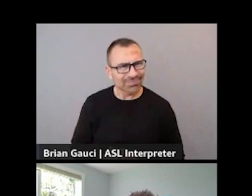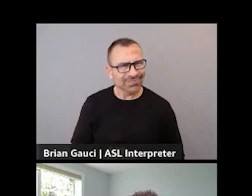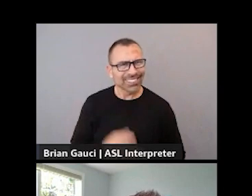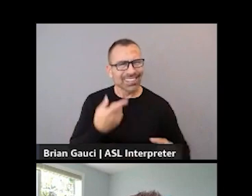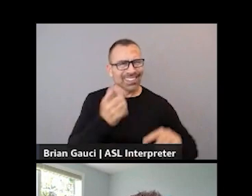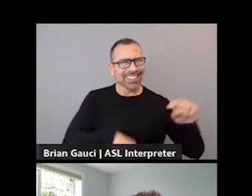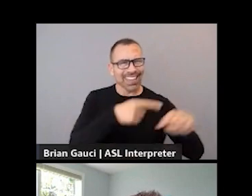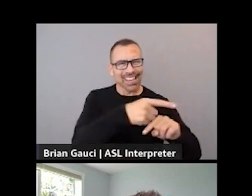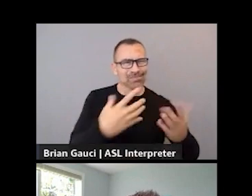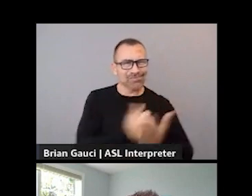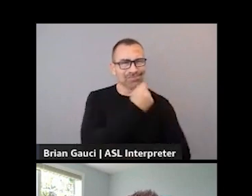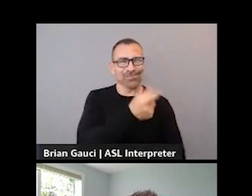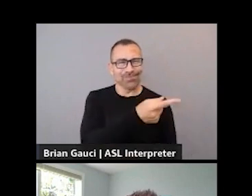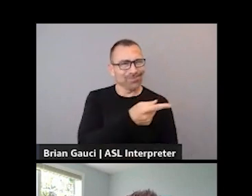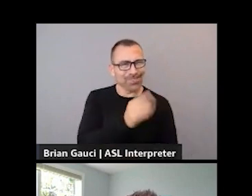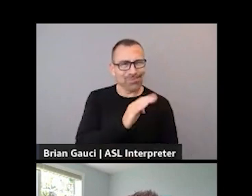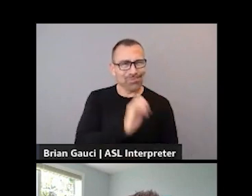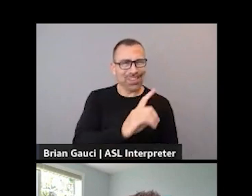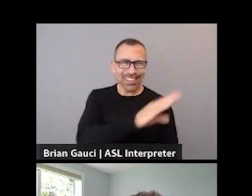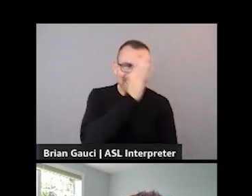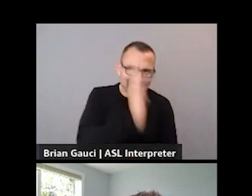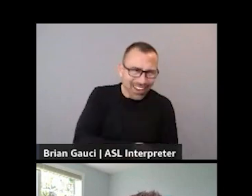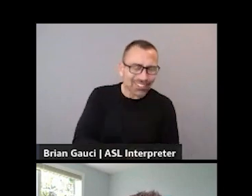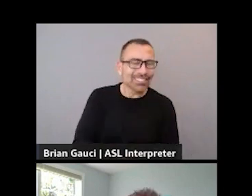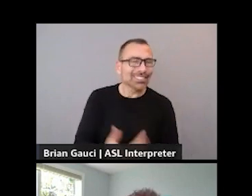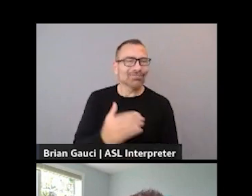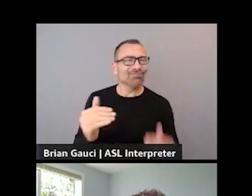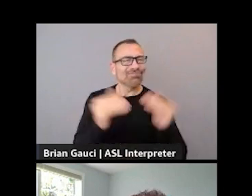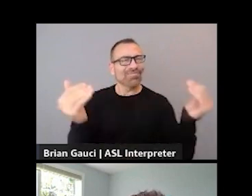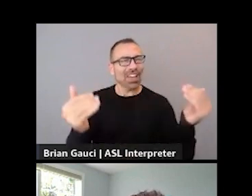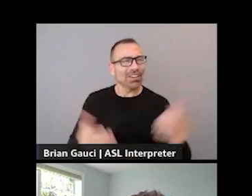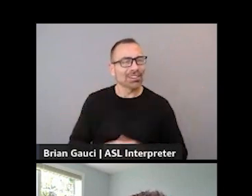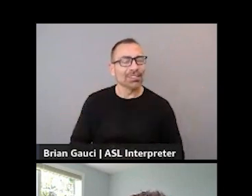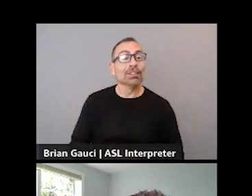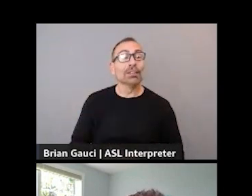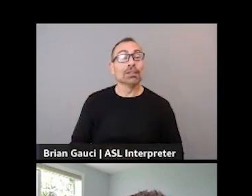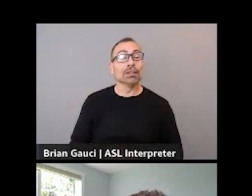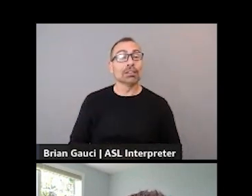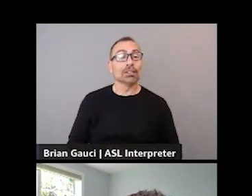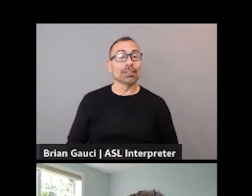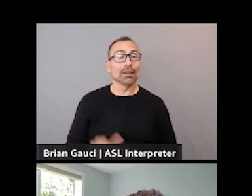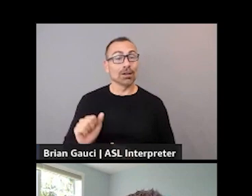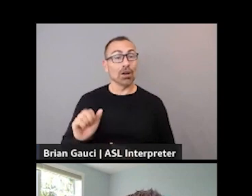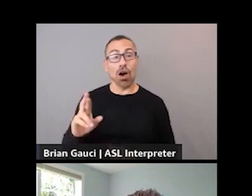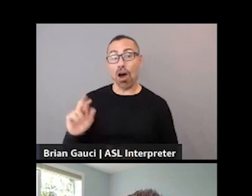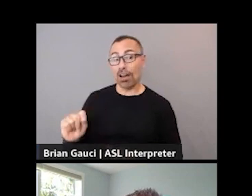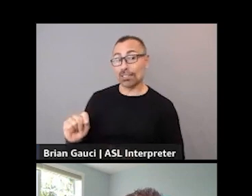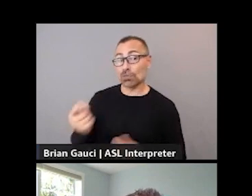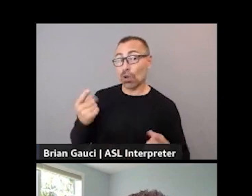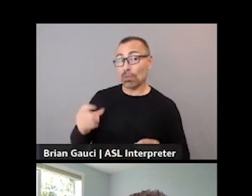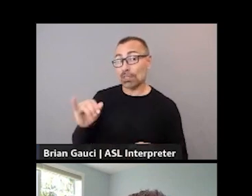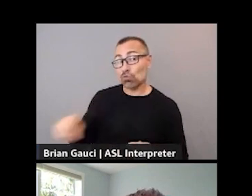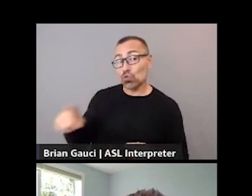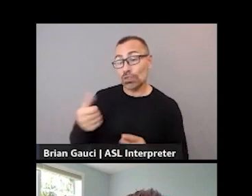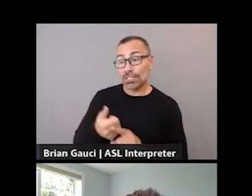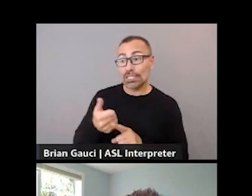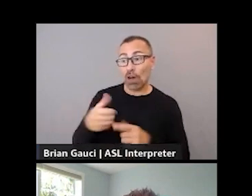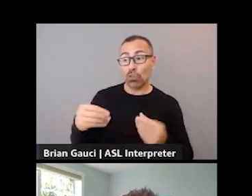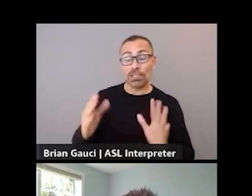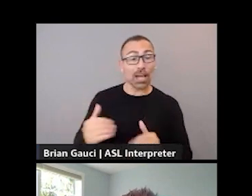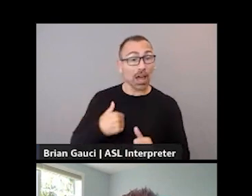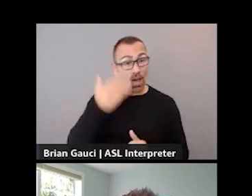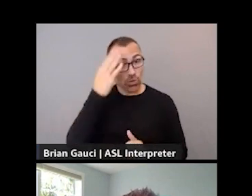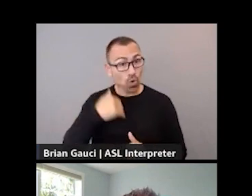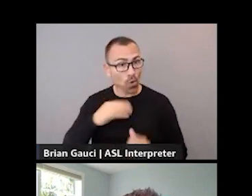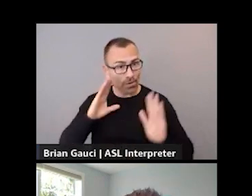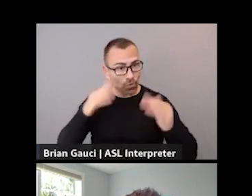able to win the bid on that item, No, and what happens if you are the seller? Just, I know, we focus a lot on the